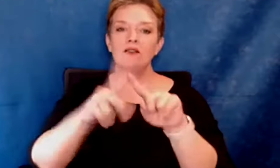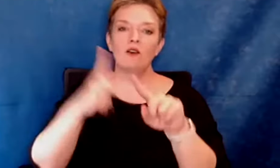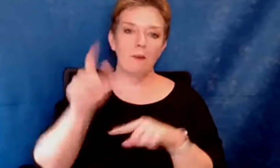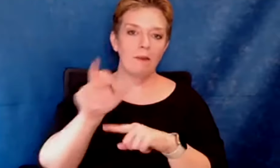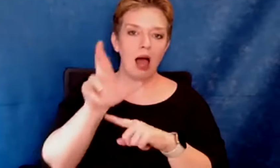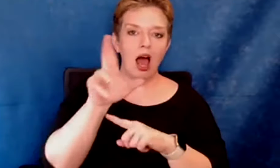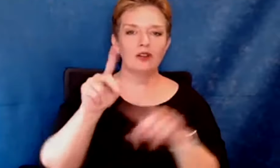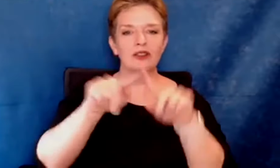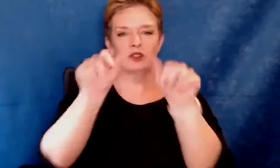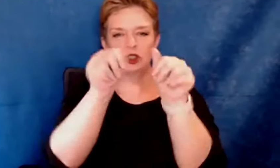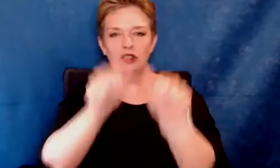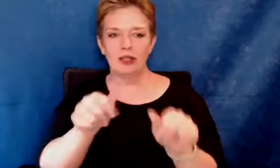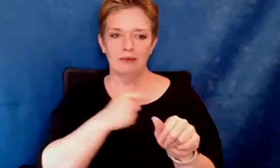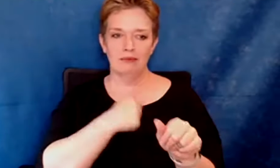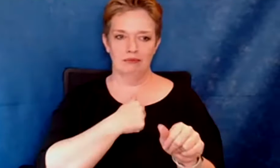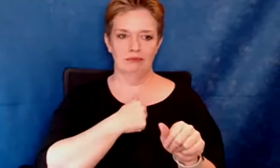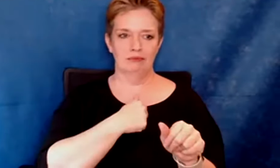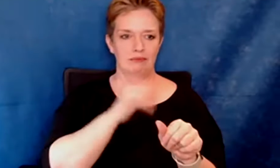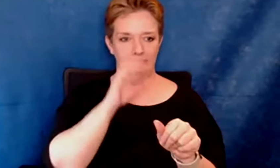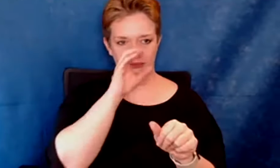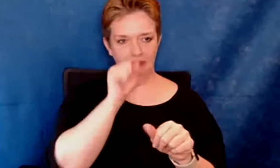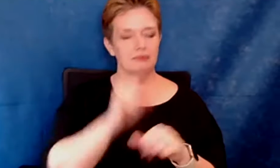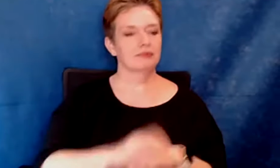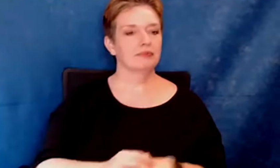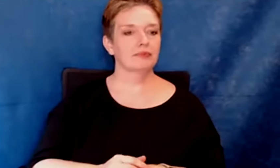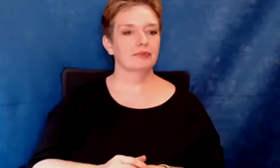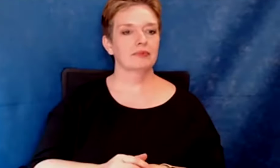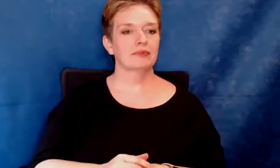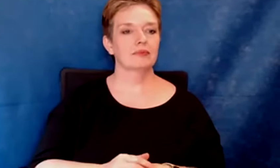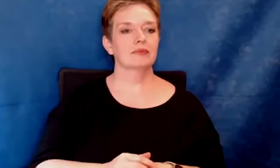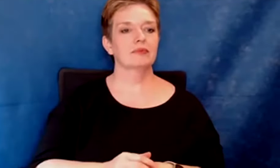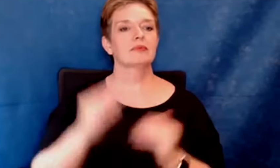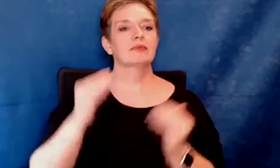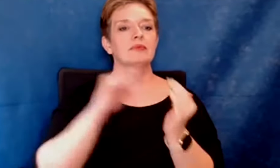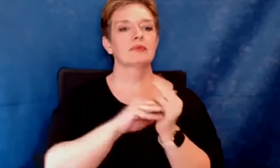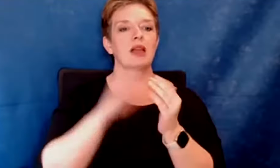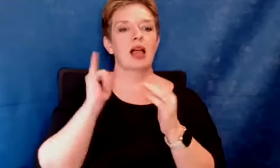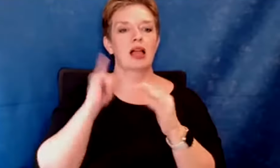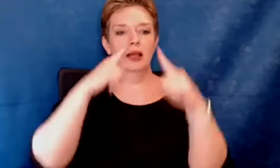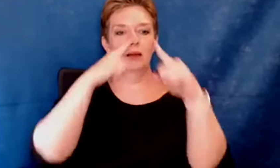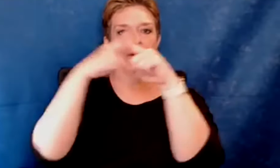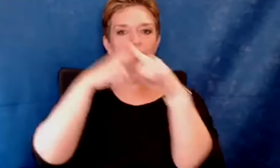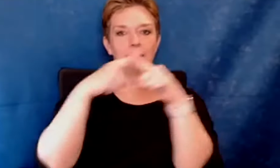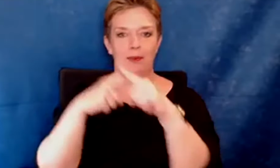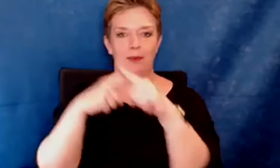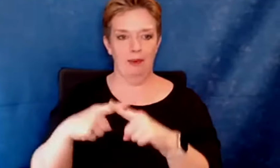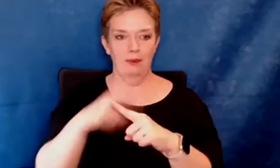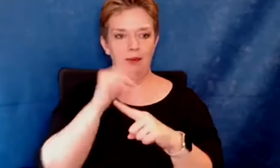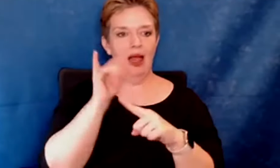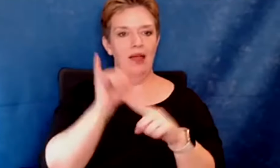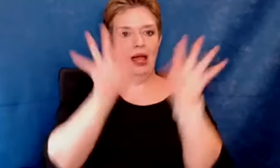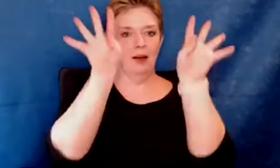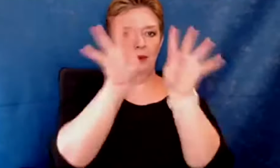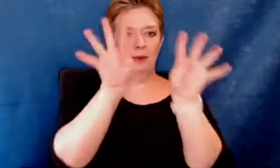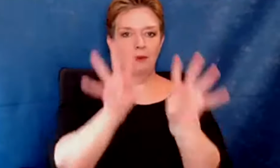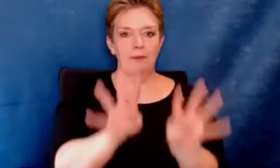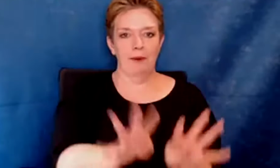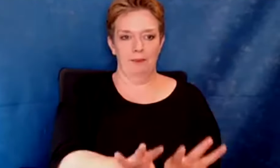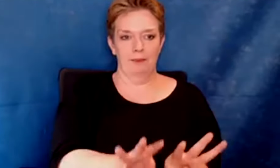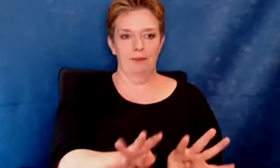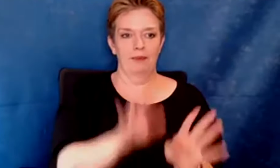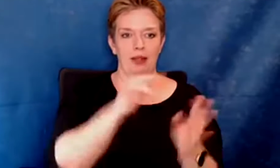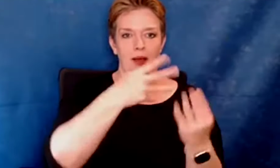the X's here and that herringbone pattern, a version I did with the